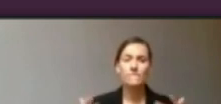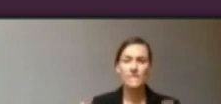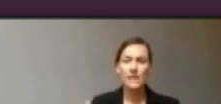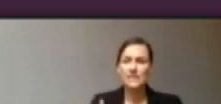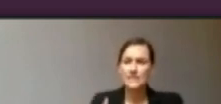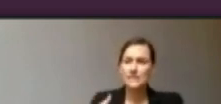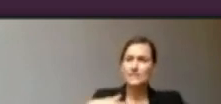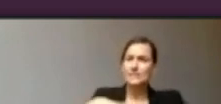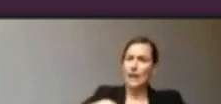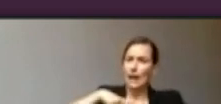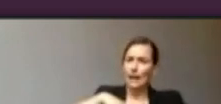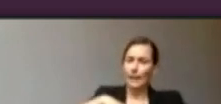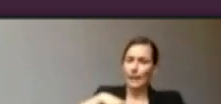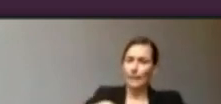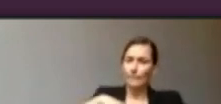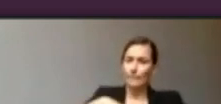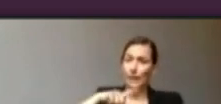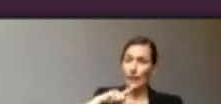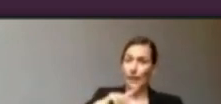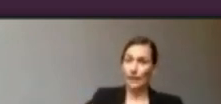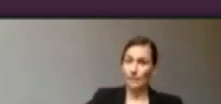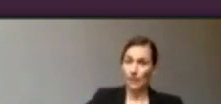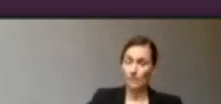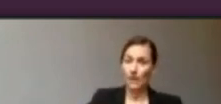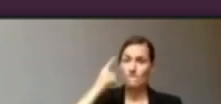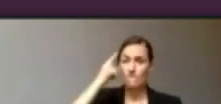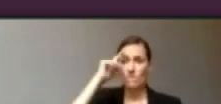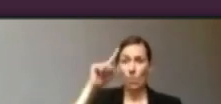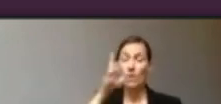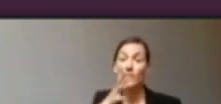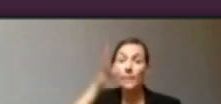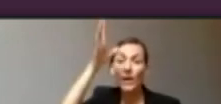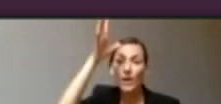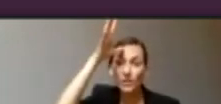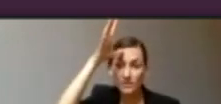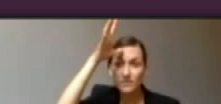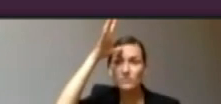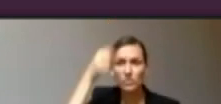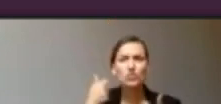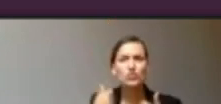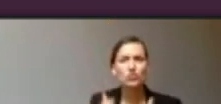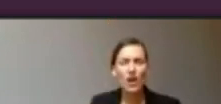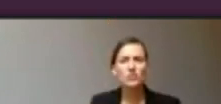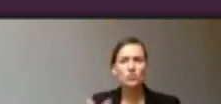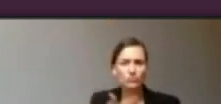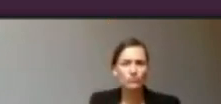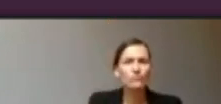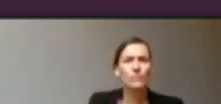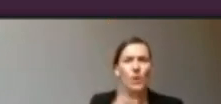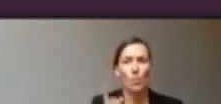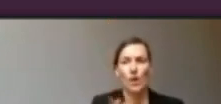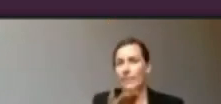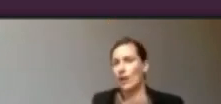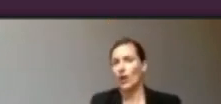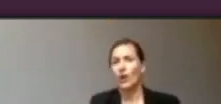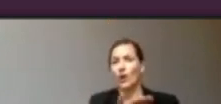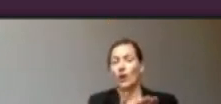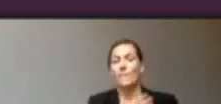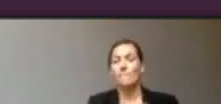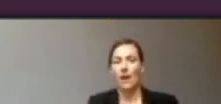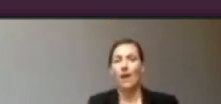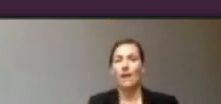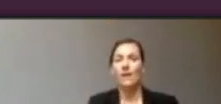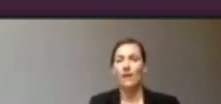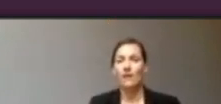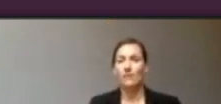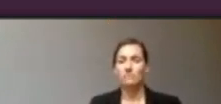time and commitment on behalf of the parents. It really tries to reach them where they are. My colleague, Dr. Chris Trinacosta, will talk a little bit more